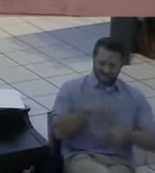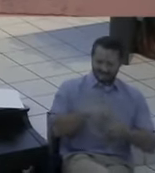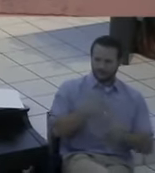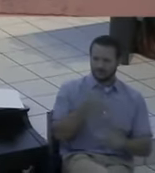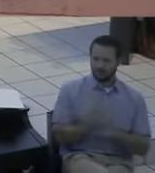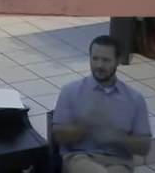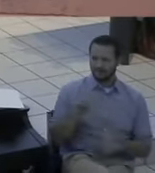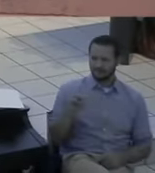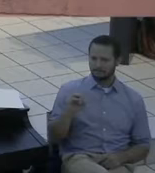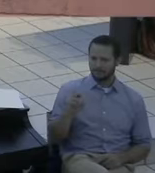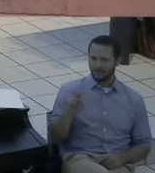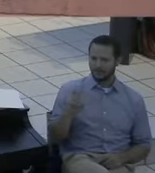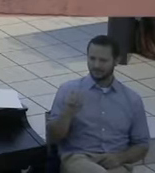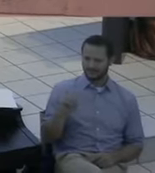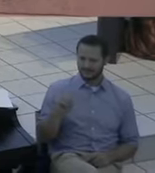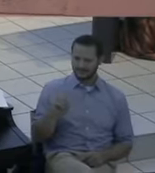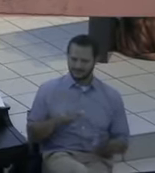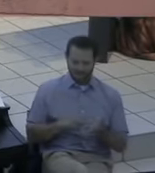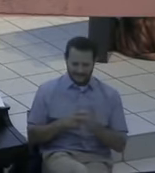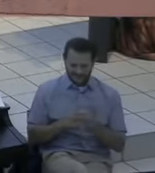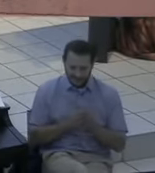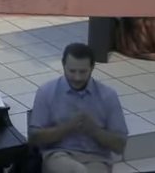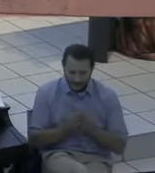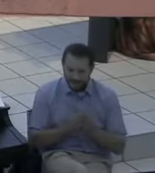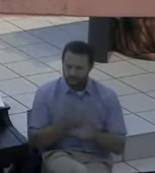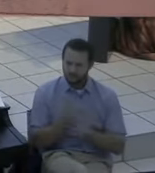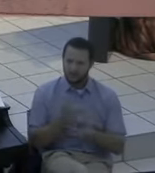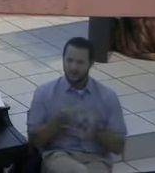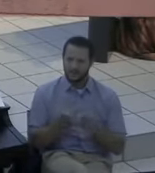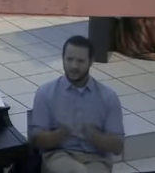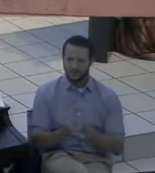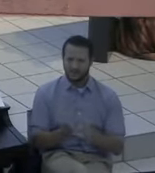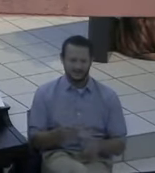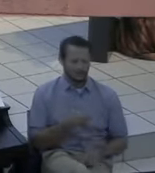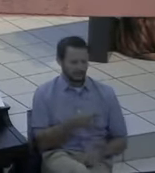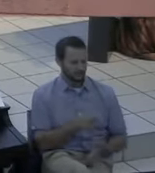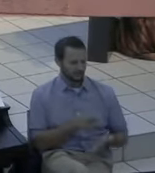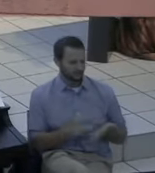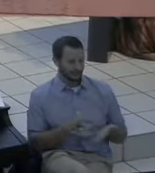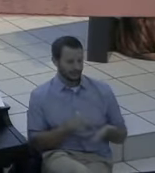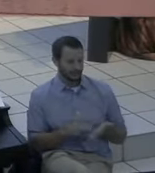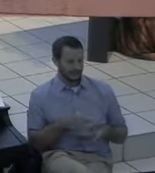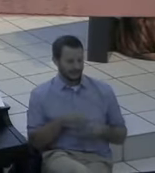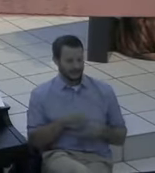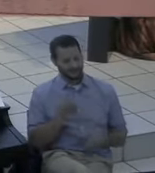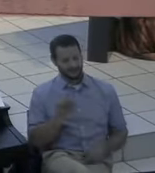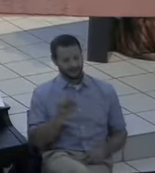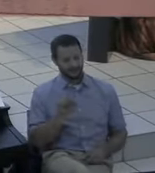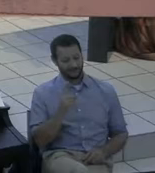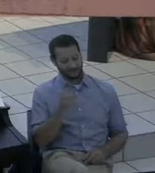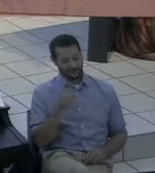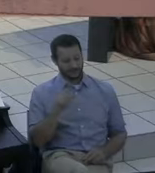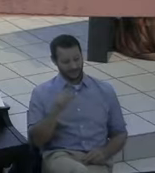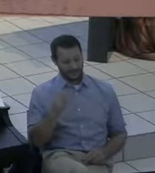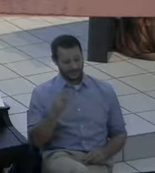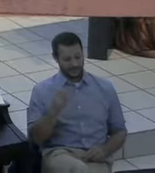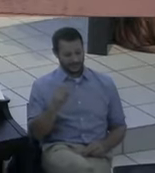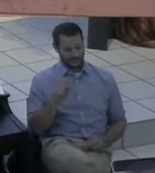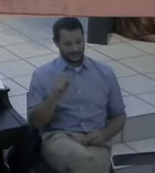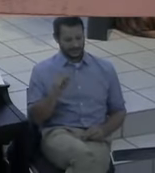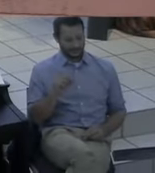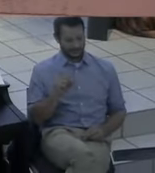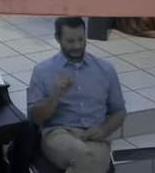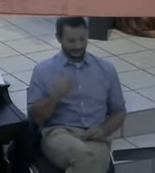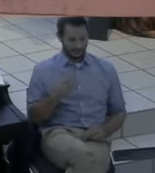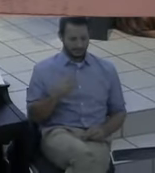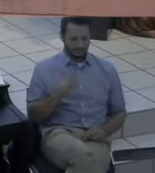find ourselves motivated in the right direction. We see that played out in the scripture that was read today from 1 Thessalonians, where Paul